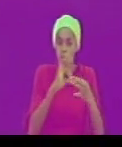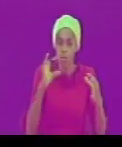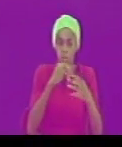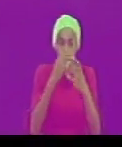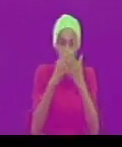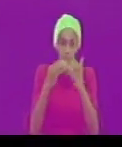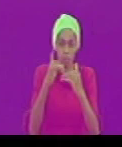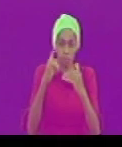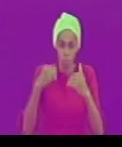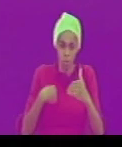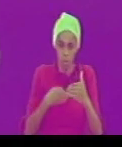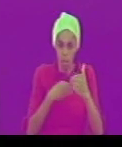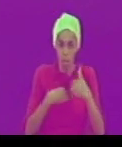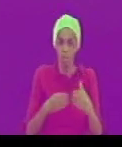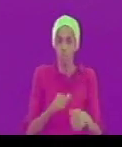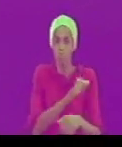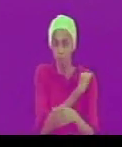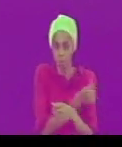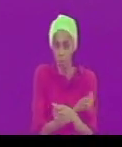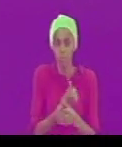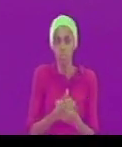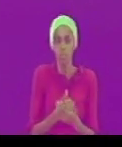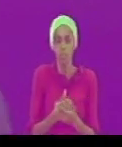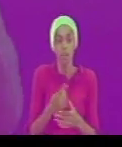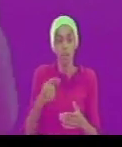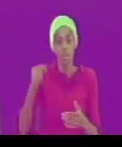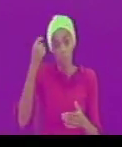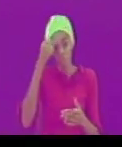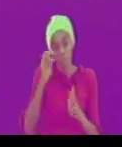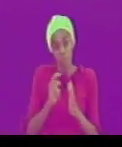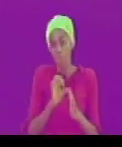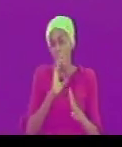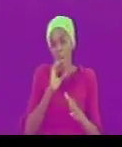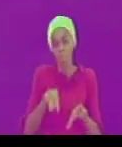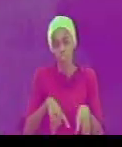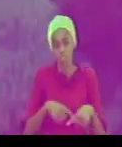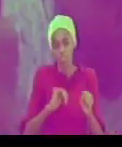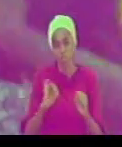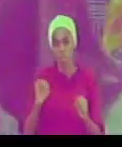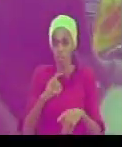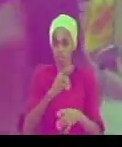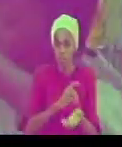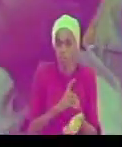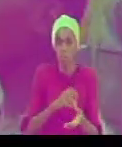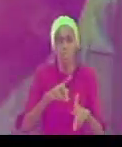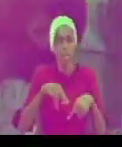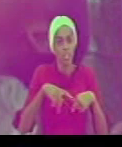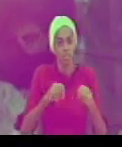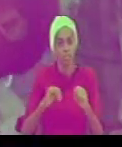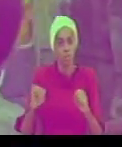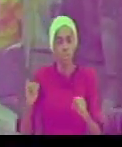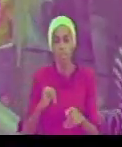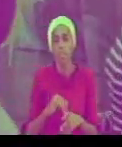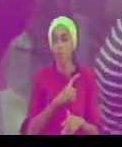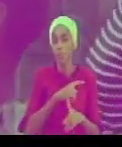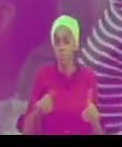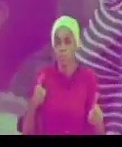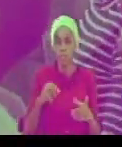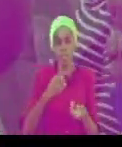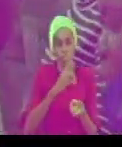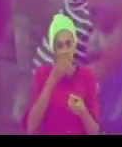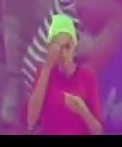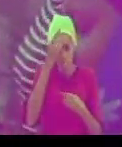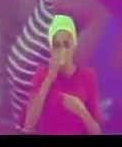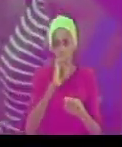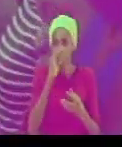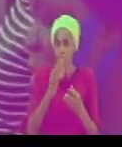their best. But the pandemic is still ravaging. That is why we need to pray. It is the turn of the church now to make a decree. You